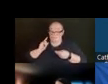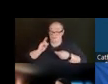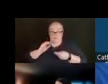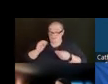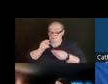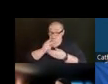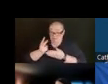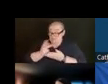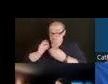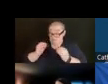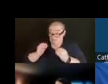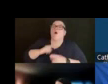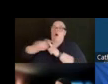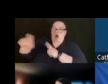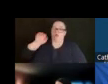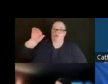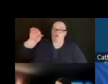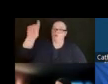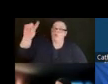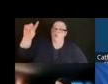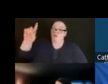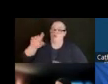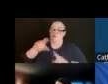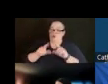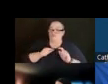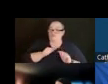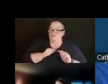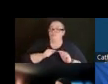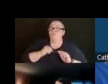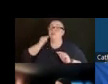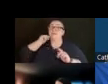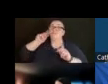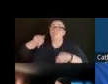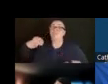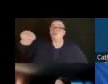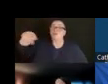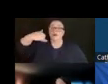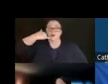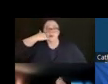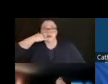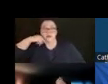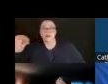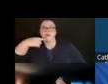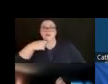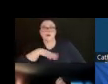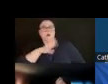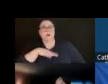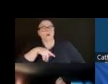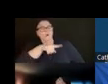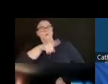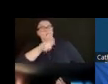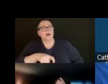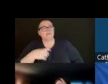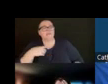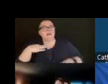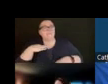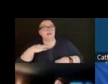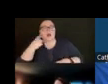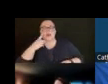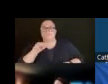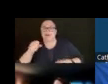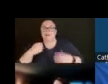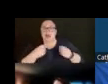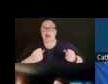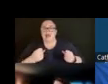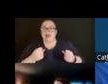family member's card? If the person on the other end of the phone says they need to apply for Mass Health,